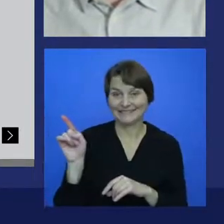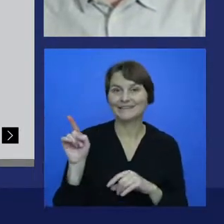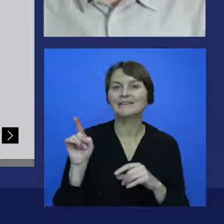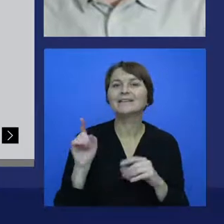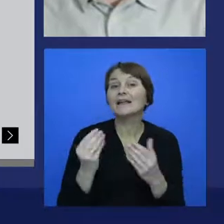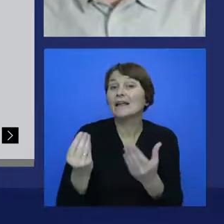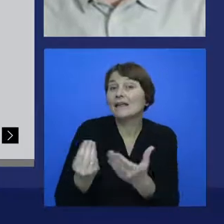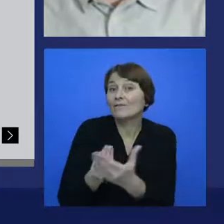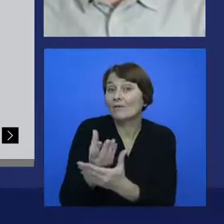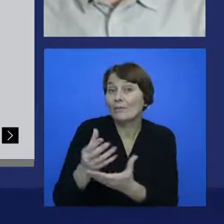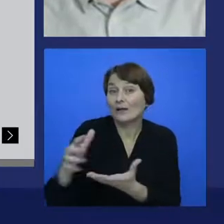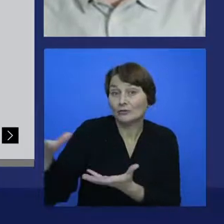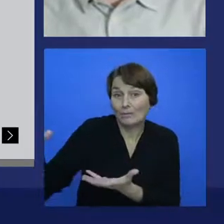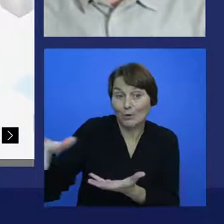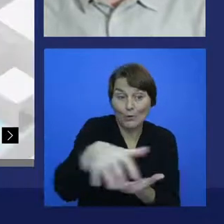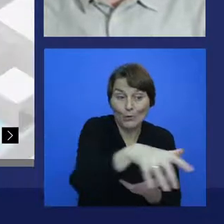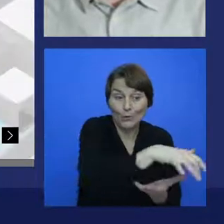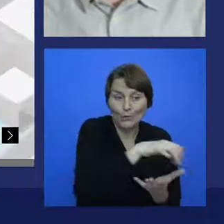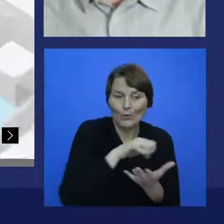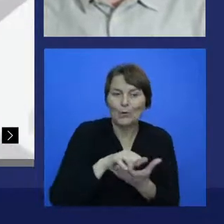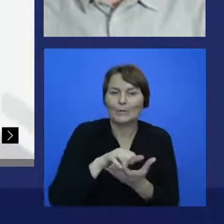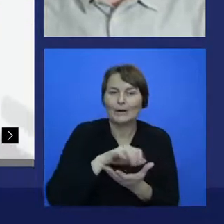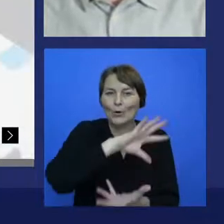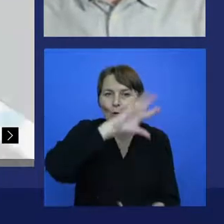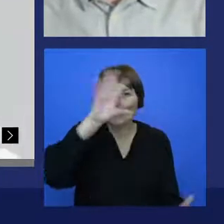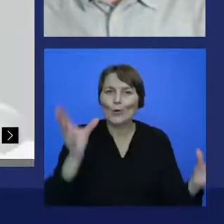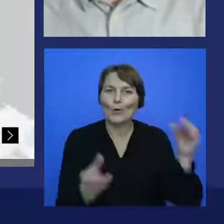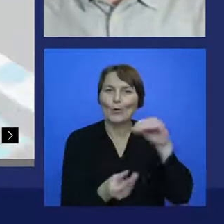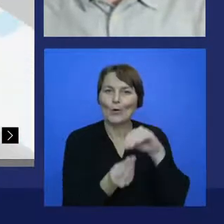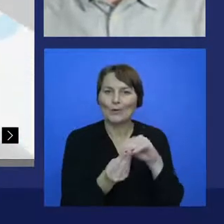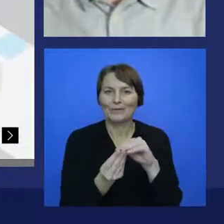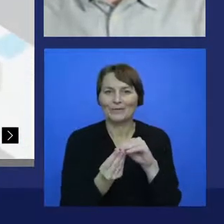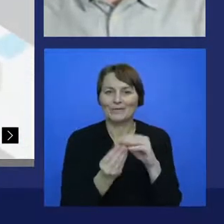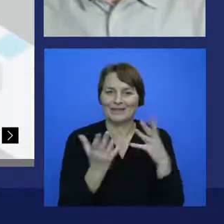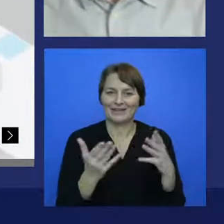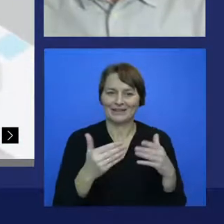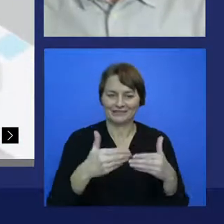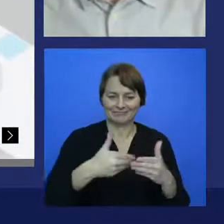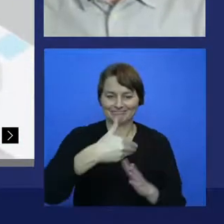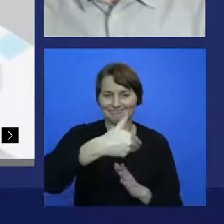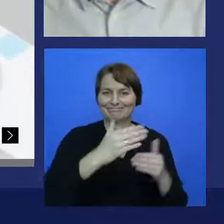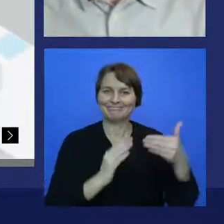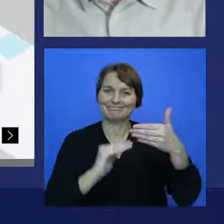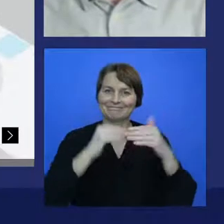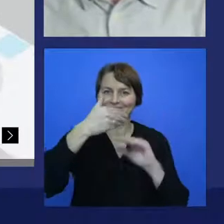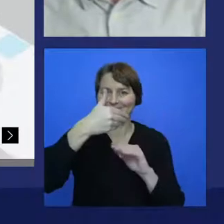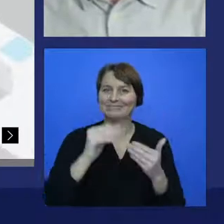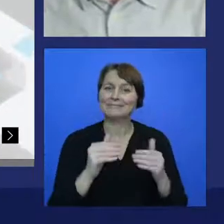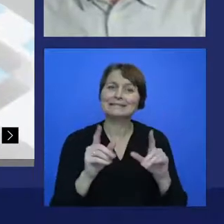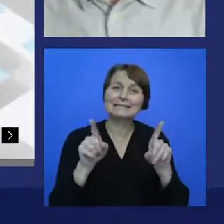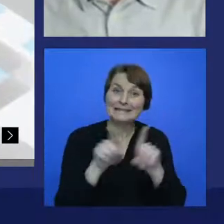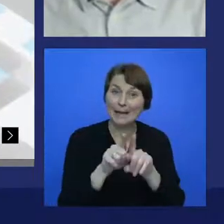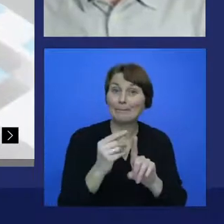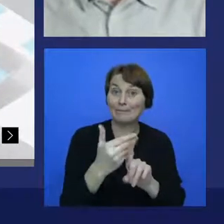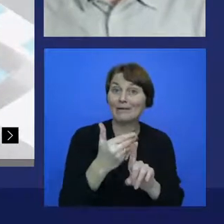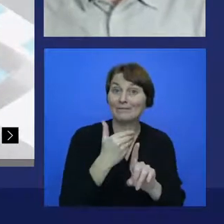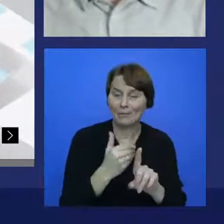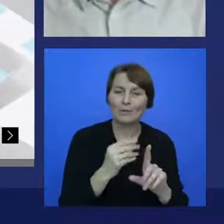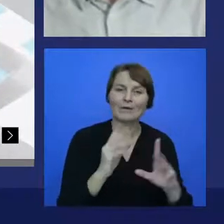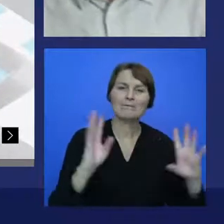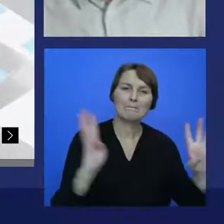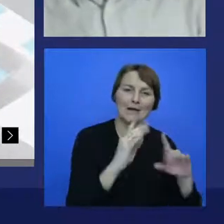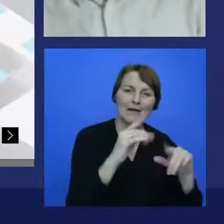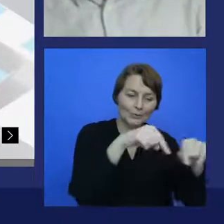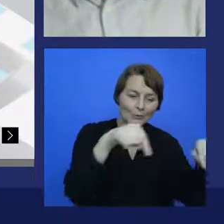automatically generate from our map, which is our sort of data source, the same meeting rooms, the locations